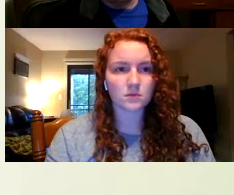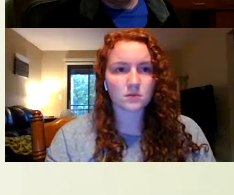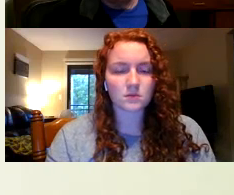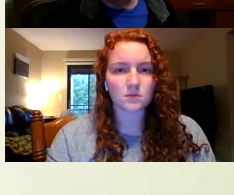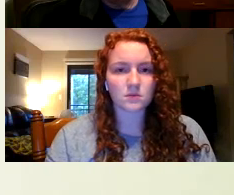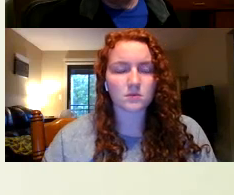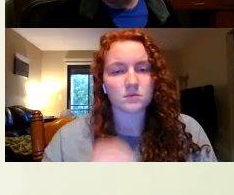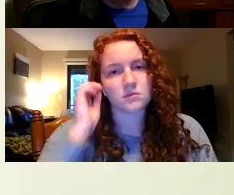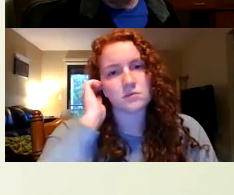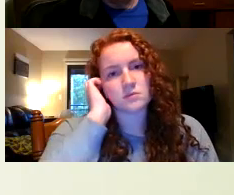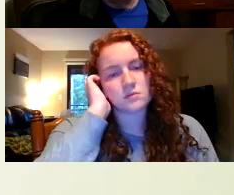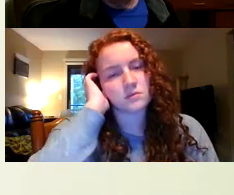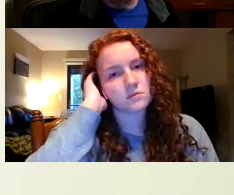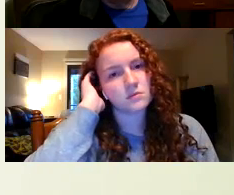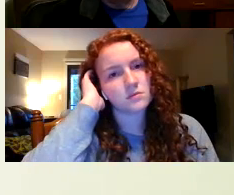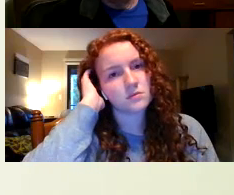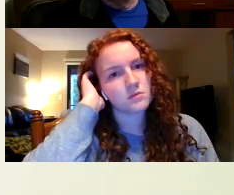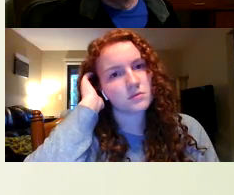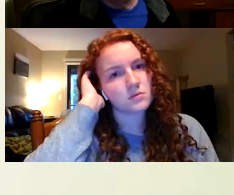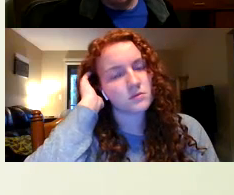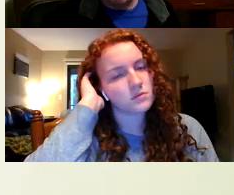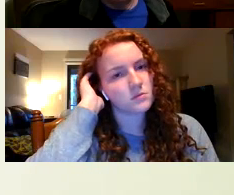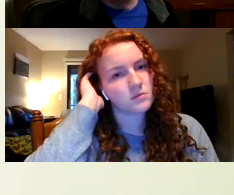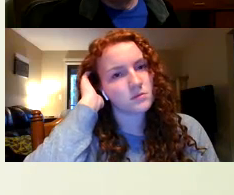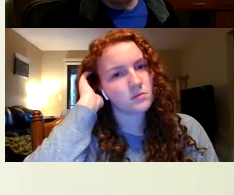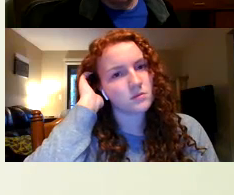signs of risk